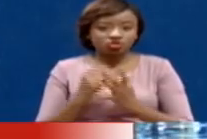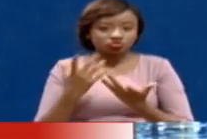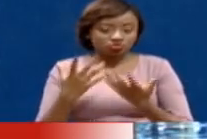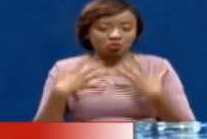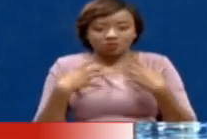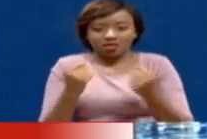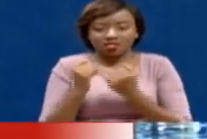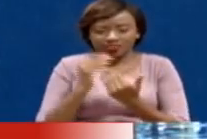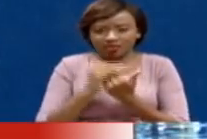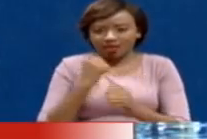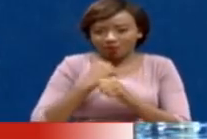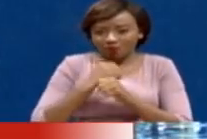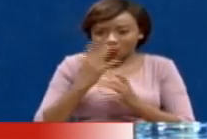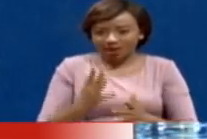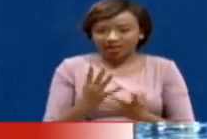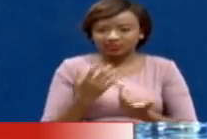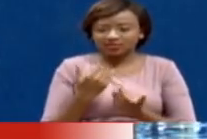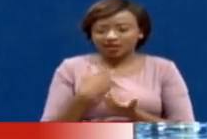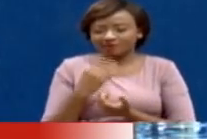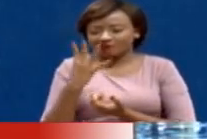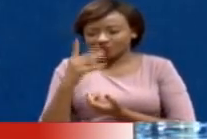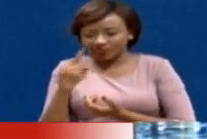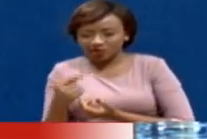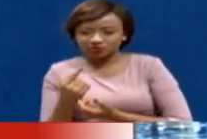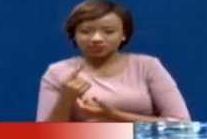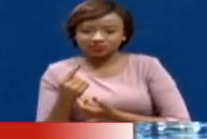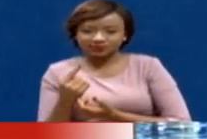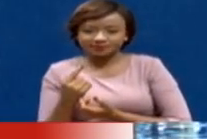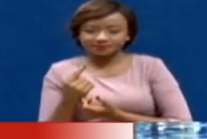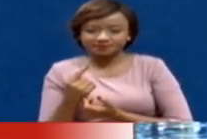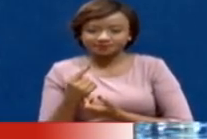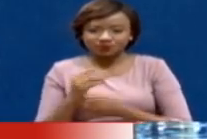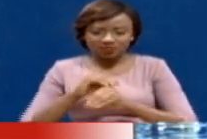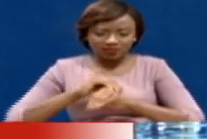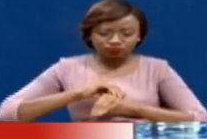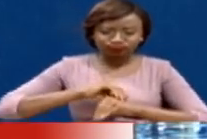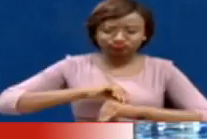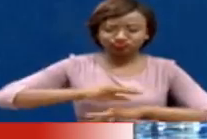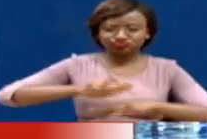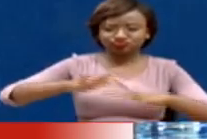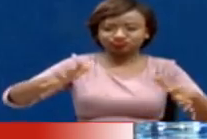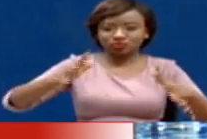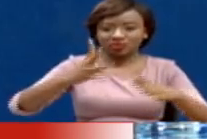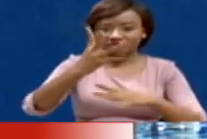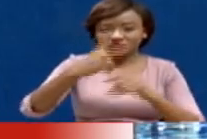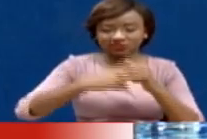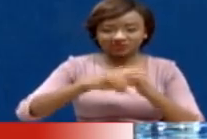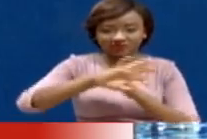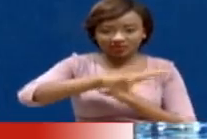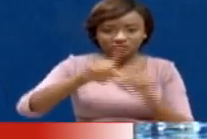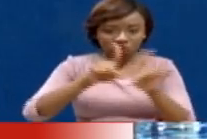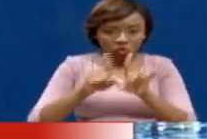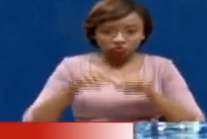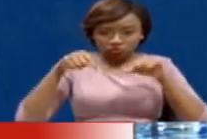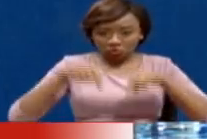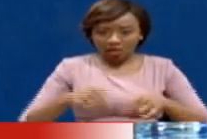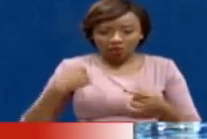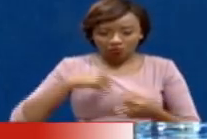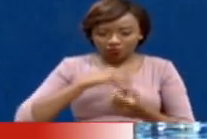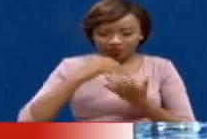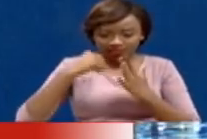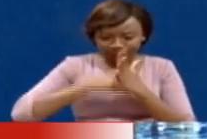workers that have been trained are more than 4,000 distributed across the 47 counties. And we have gone ahead also to